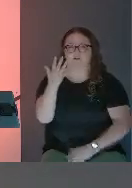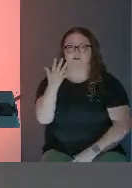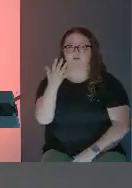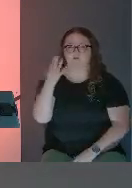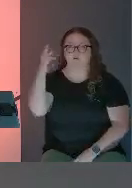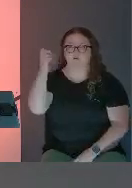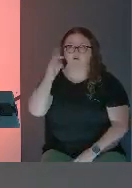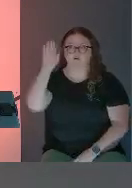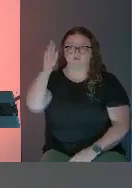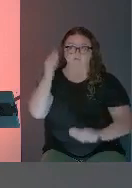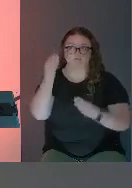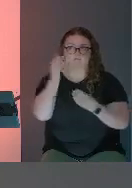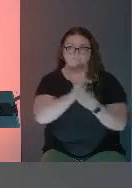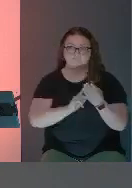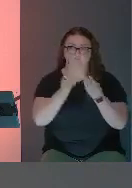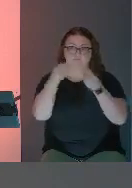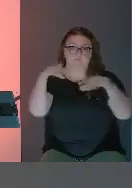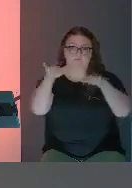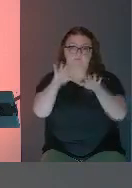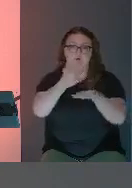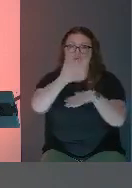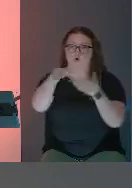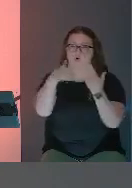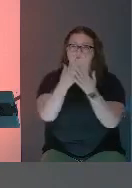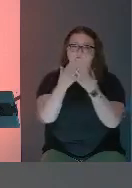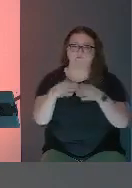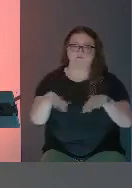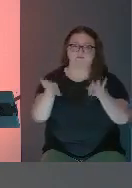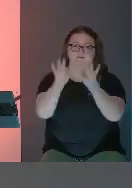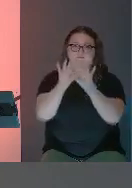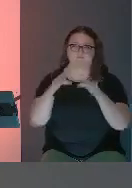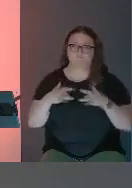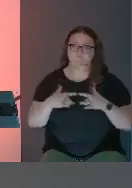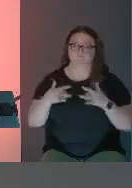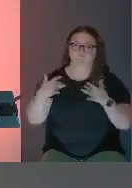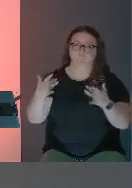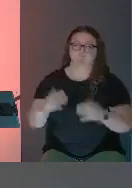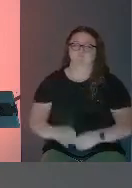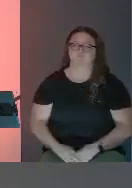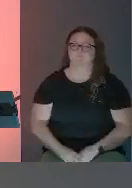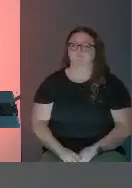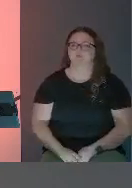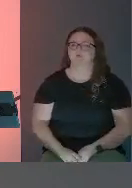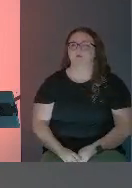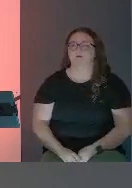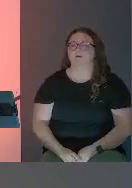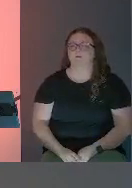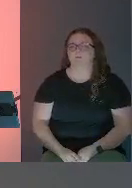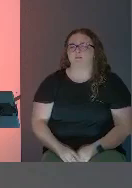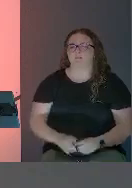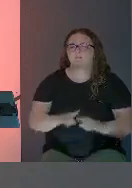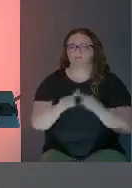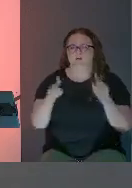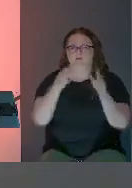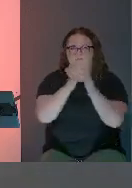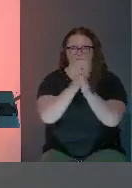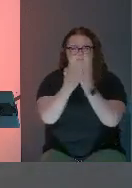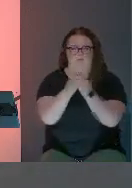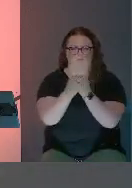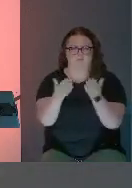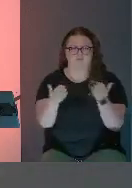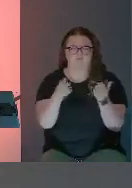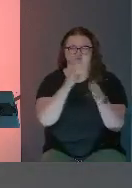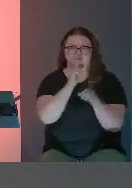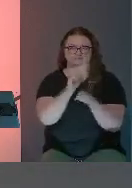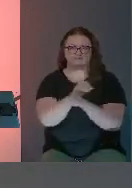those significant events are revealed to us doctrinally. But the Bible would just be a history book and a